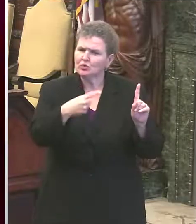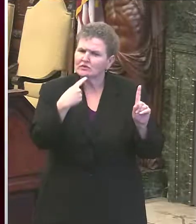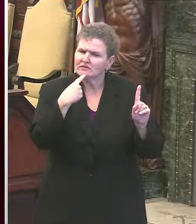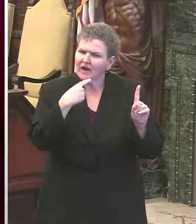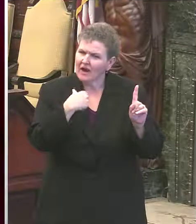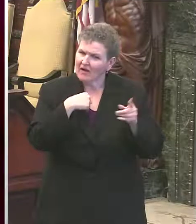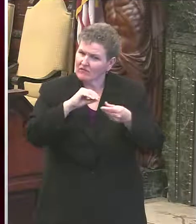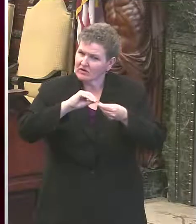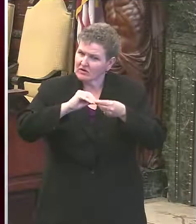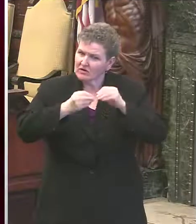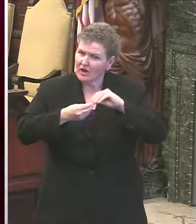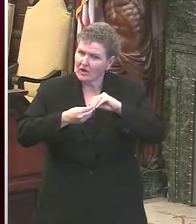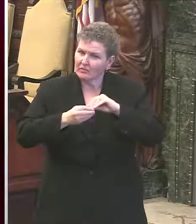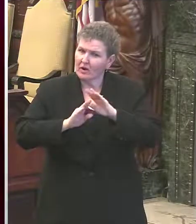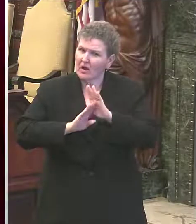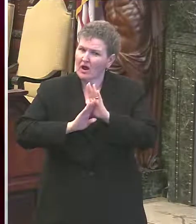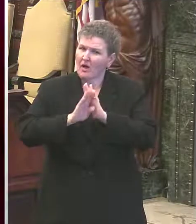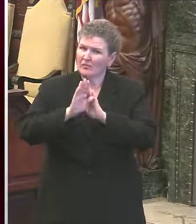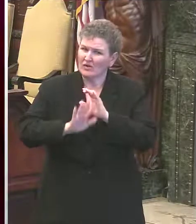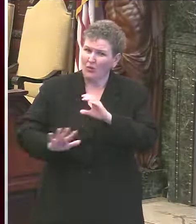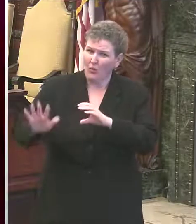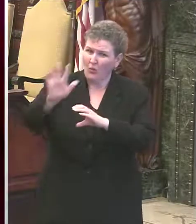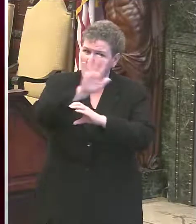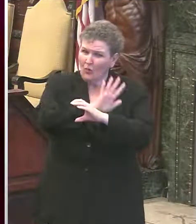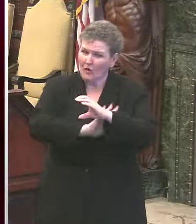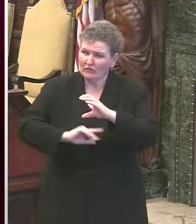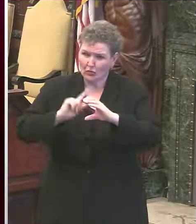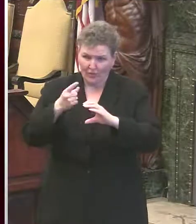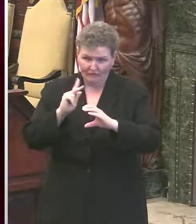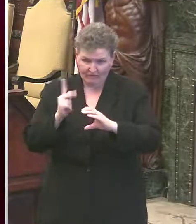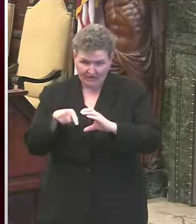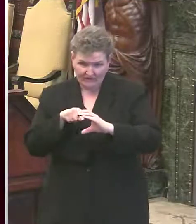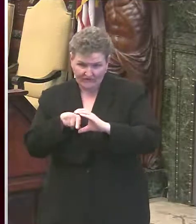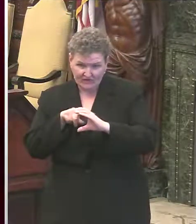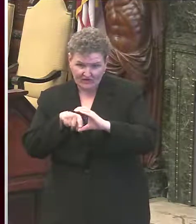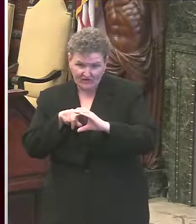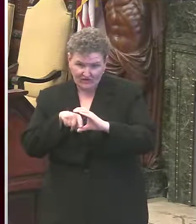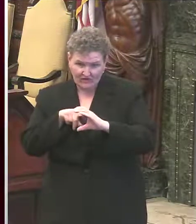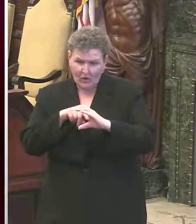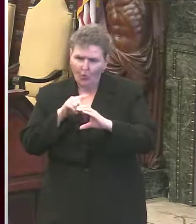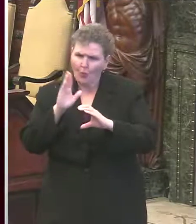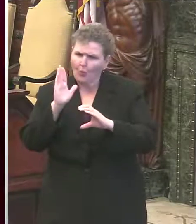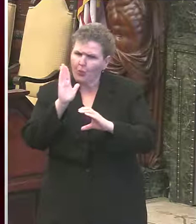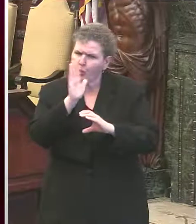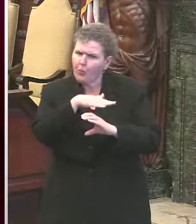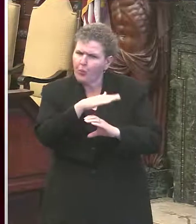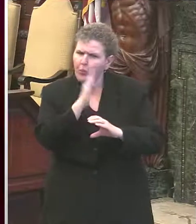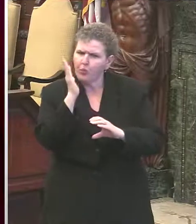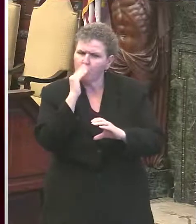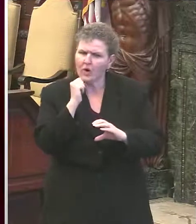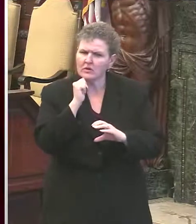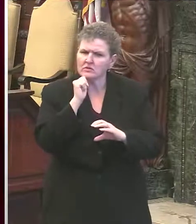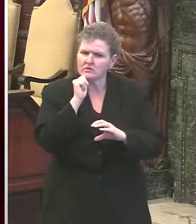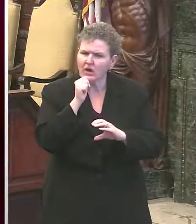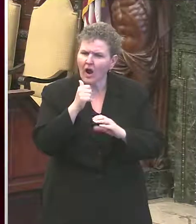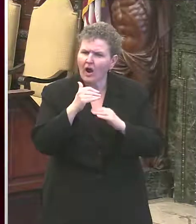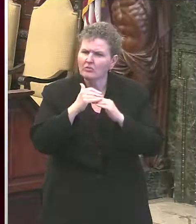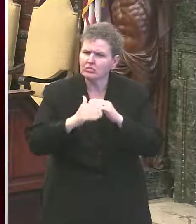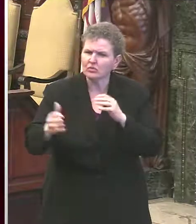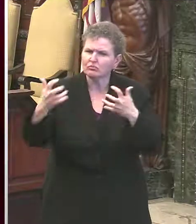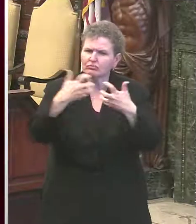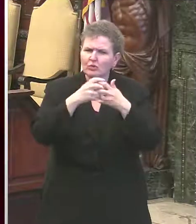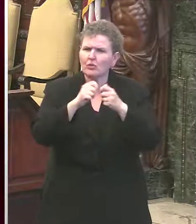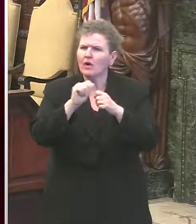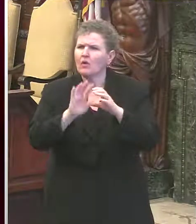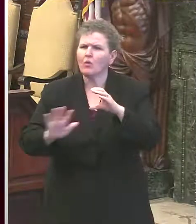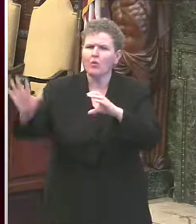up across the region. And so with that in mind, I guess I wonder why not align with the rest of the state on reopenings? Why is